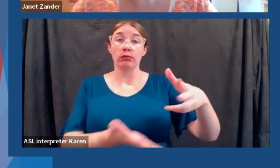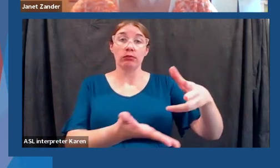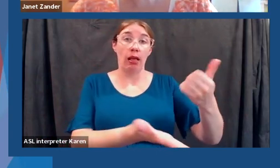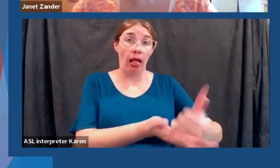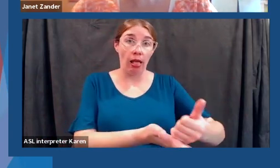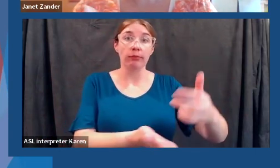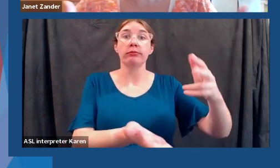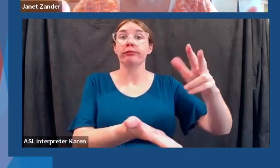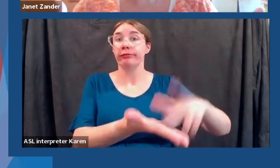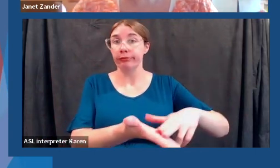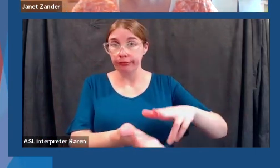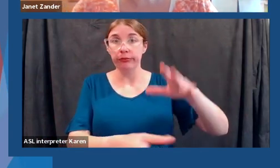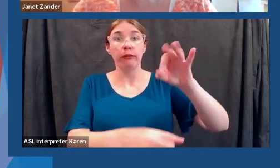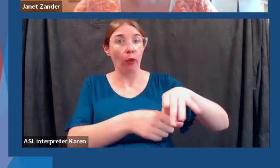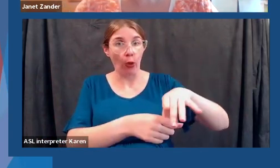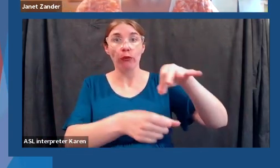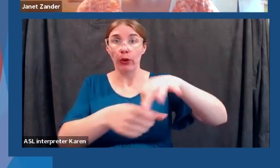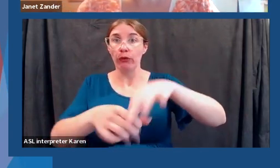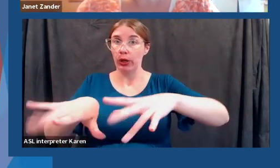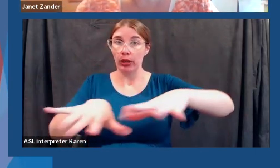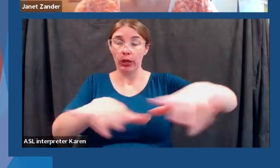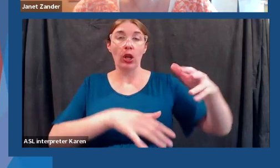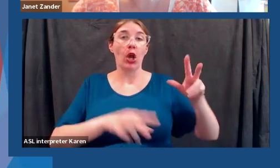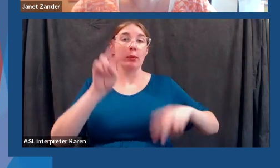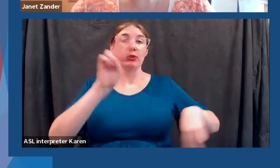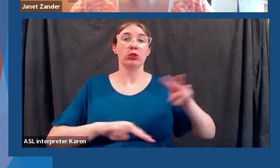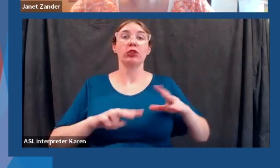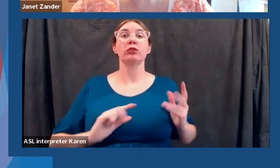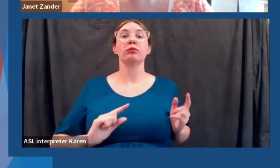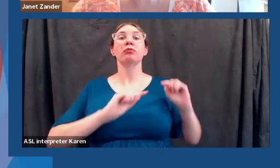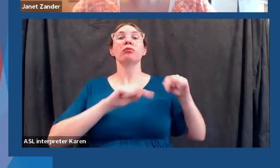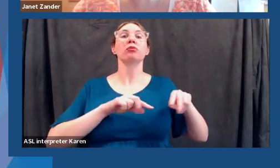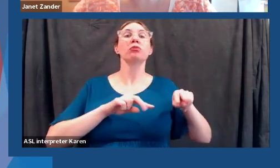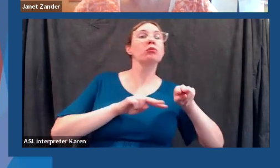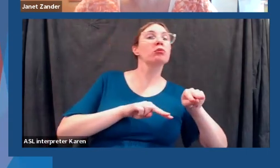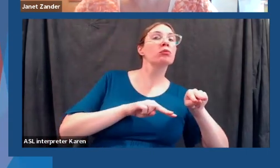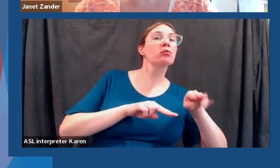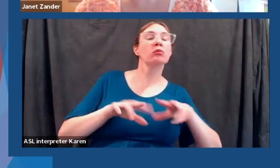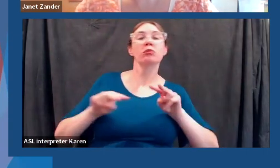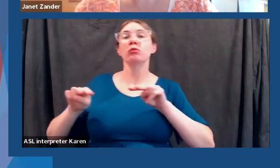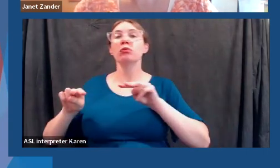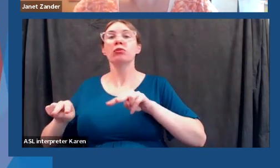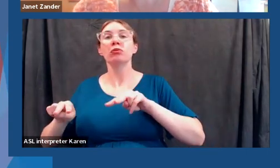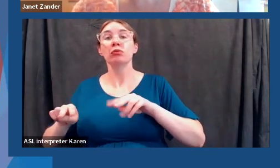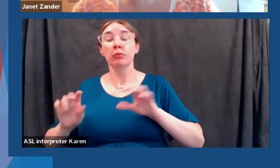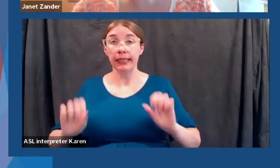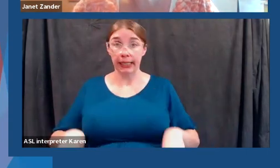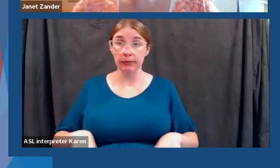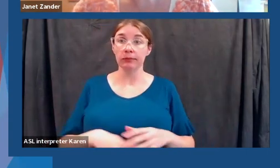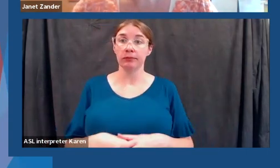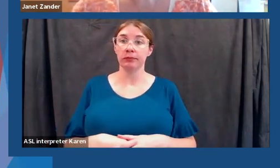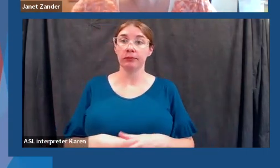performing that work, then observers could also be at each of those locations within the facility. And